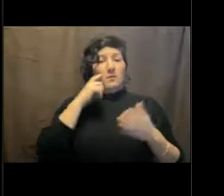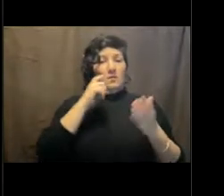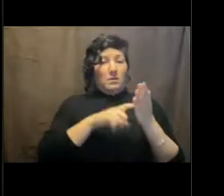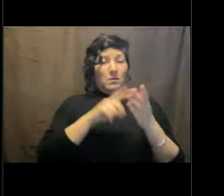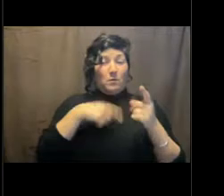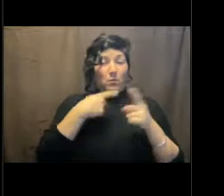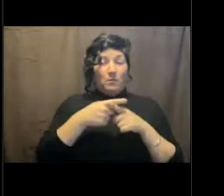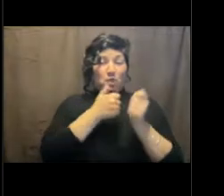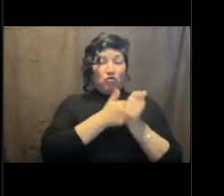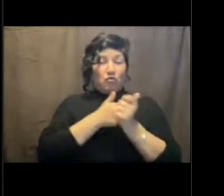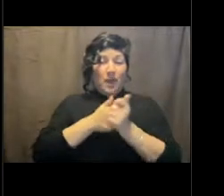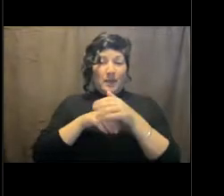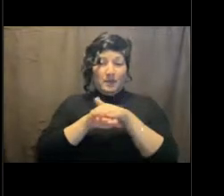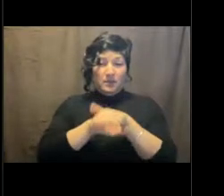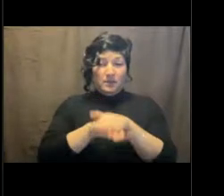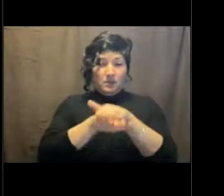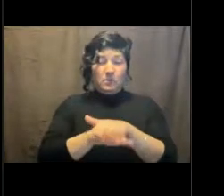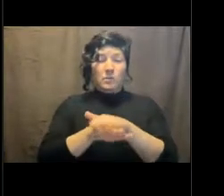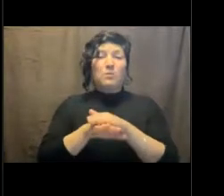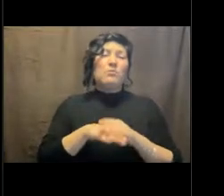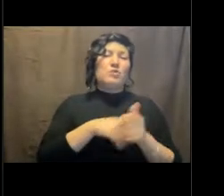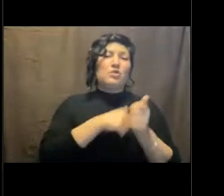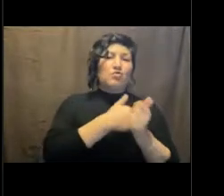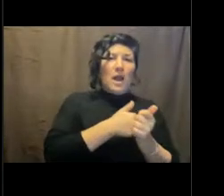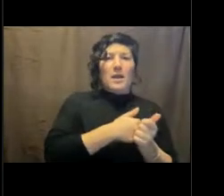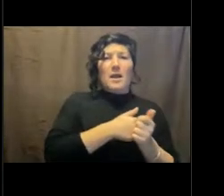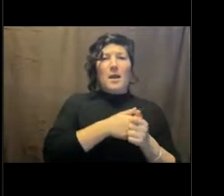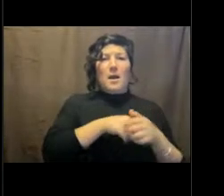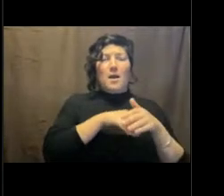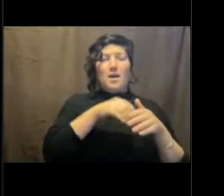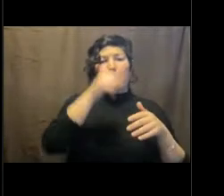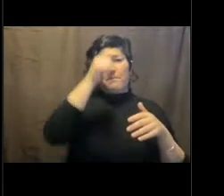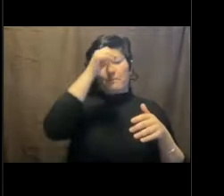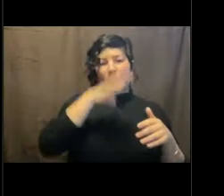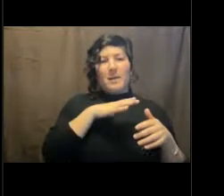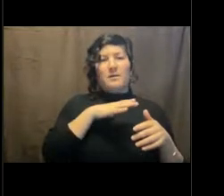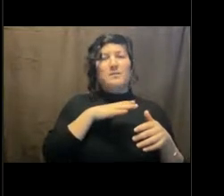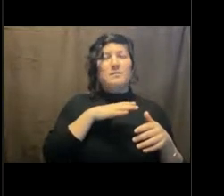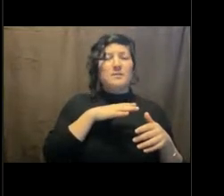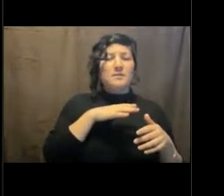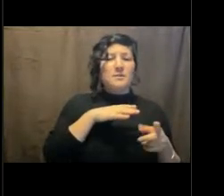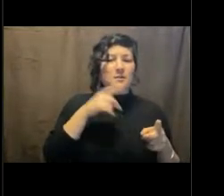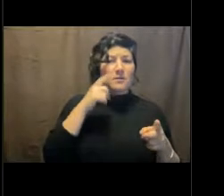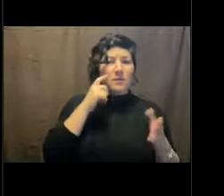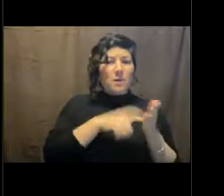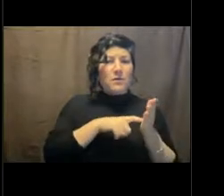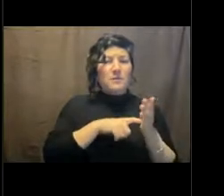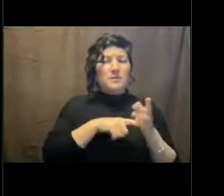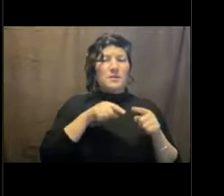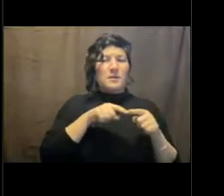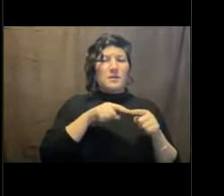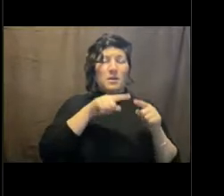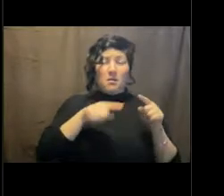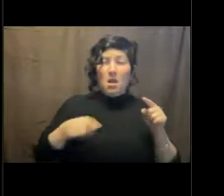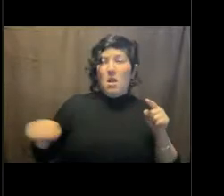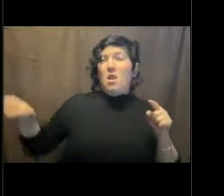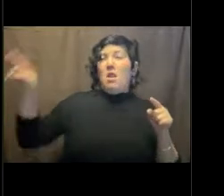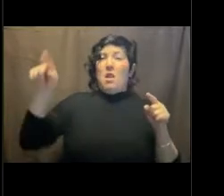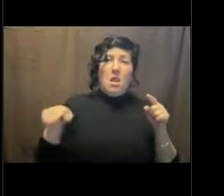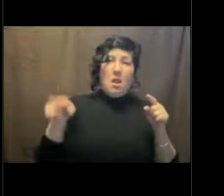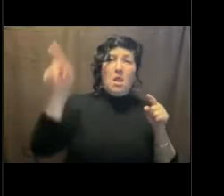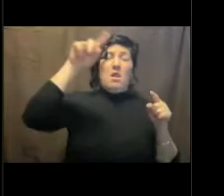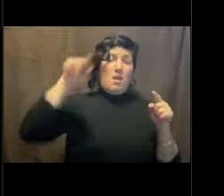leave the nesting beaches, we also track males that are captured in water. You can see they're utilizing large portions of the ocean. So we